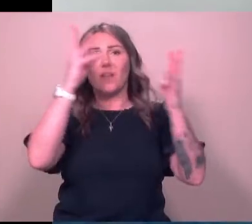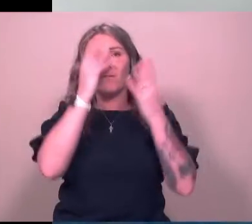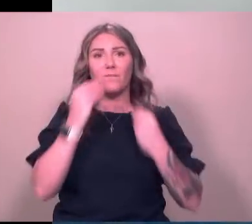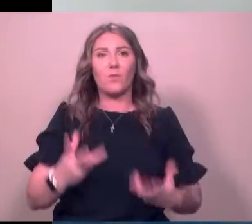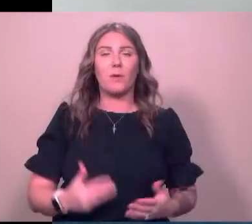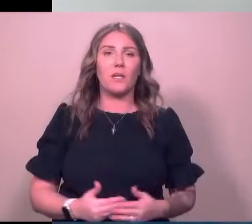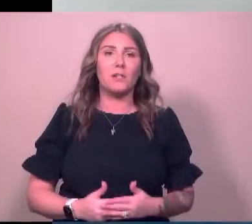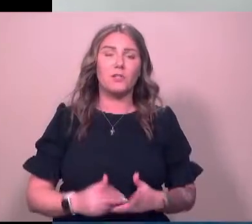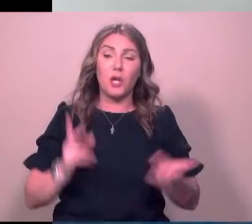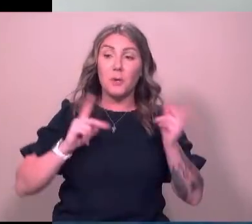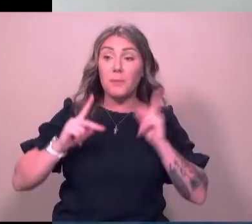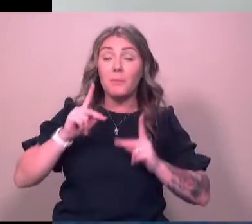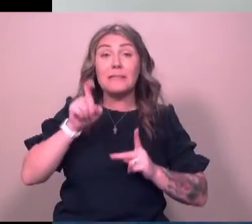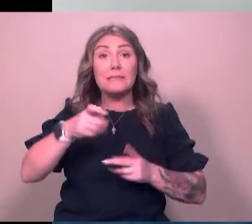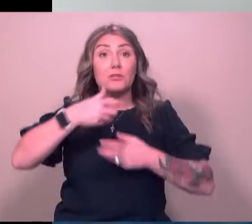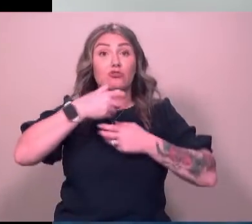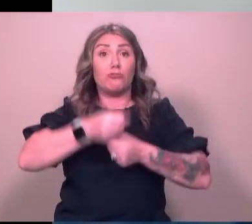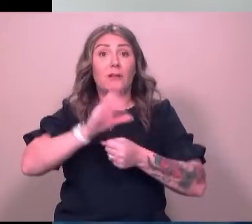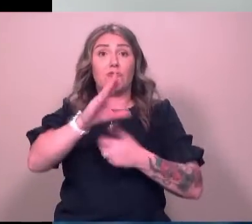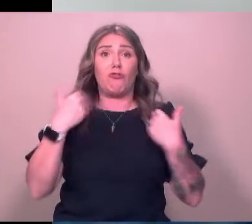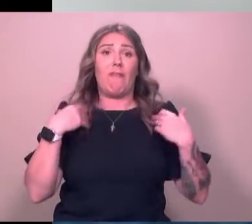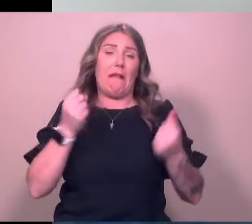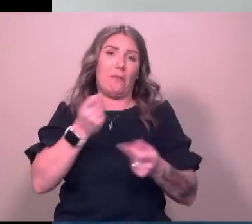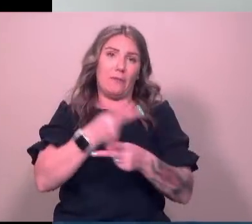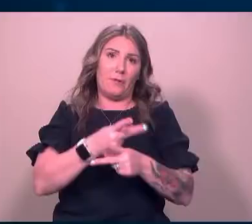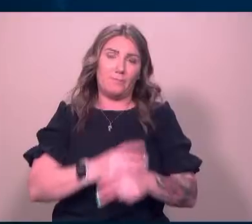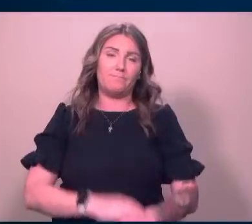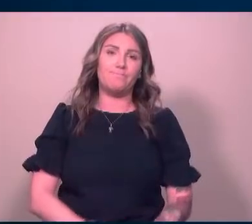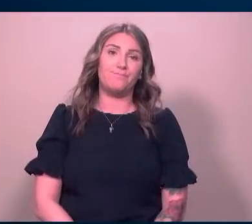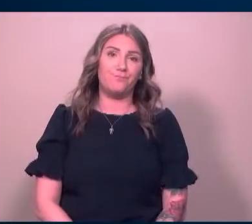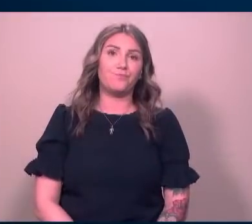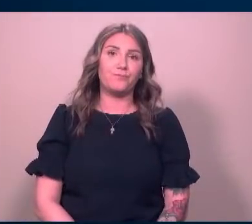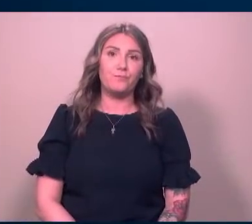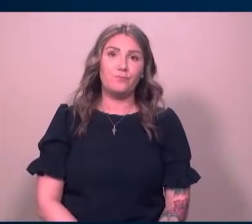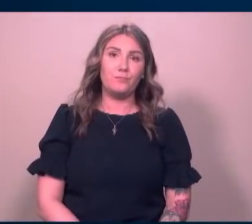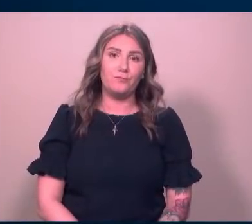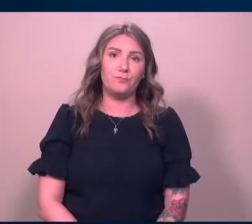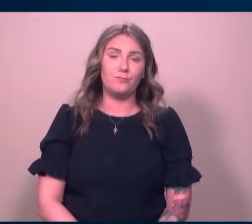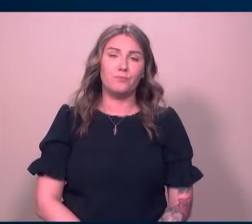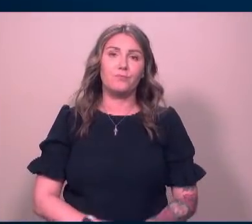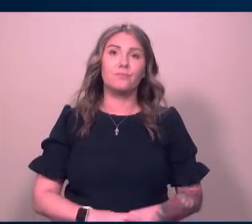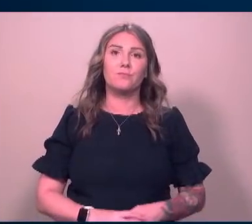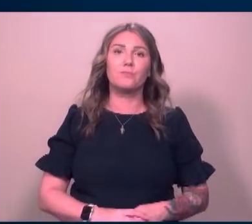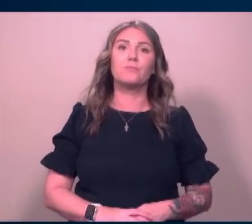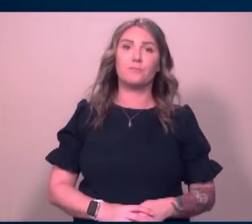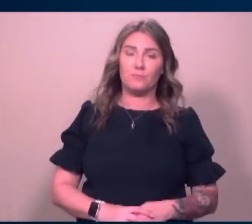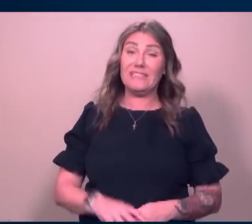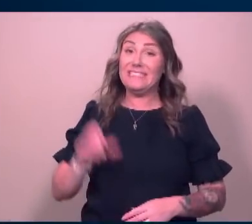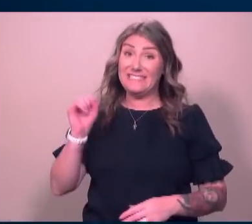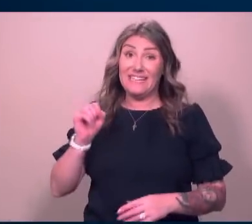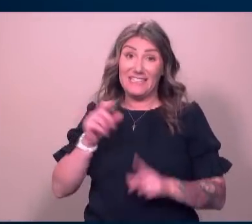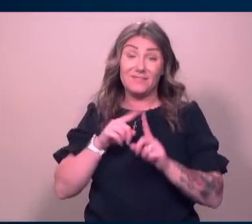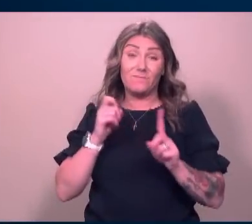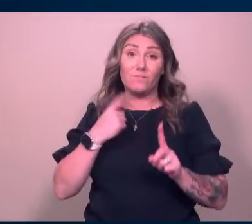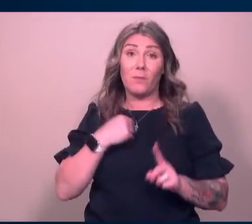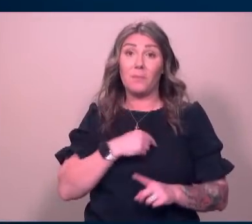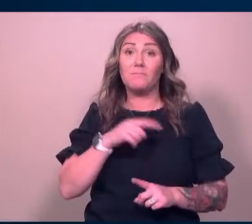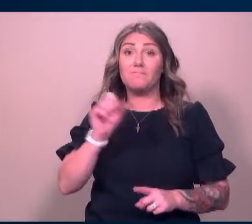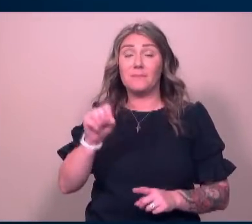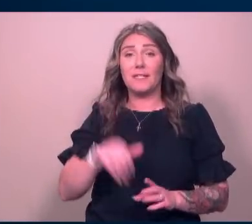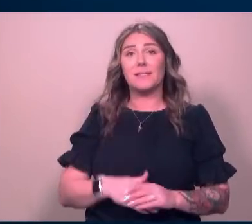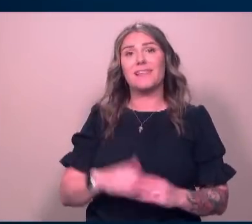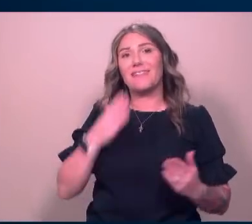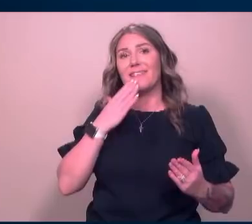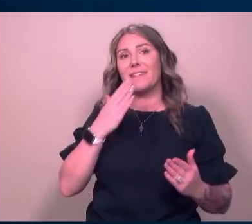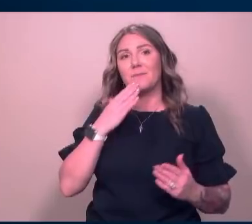people trust their, healthcare. And trust the information from us. Yep, you bet. Thank